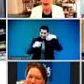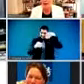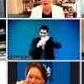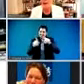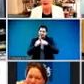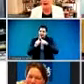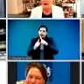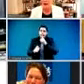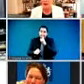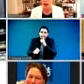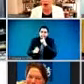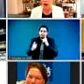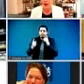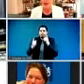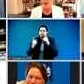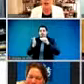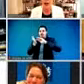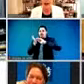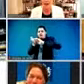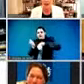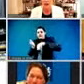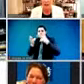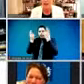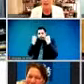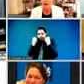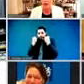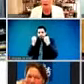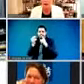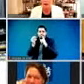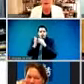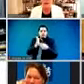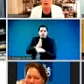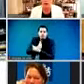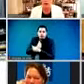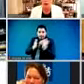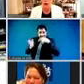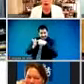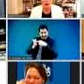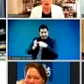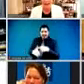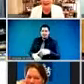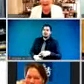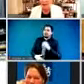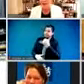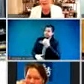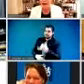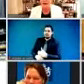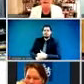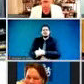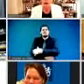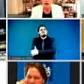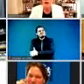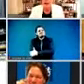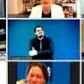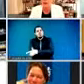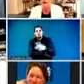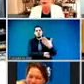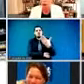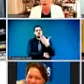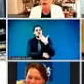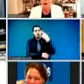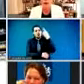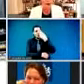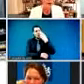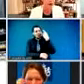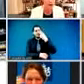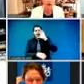have uncensored access to the internet. So I do believe that also countries that have this access should be able to work with